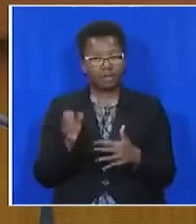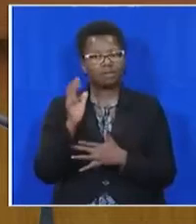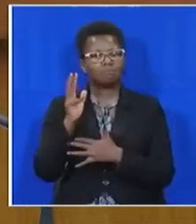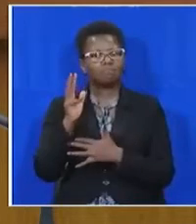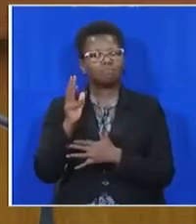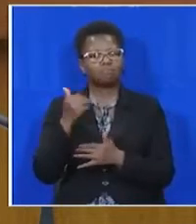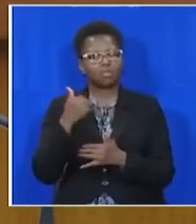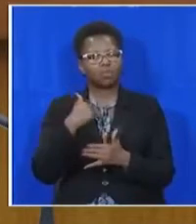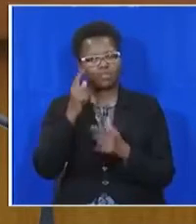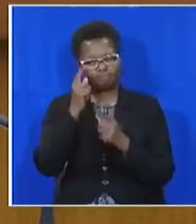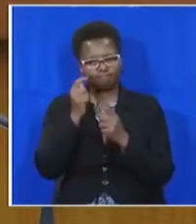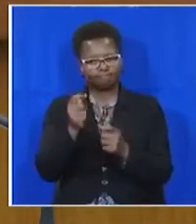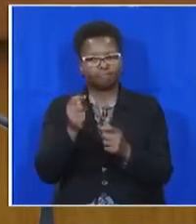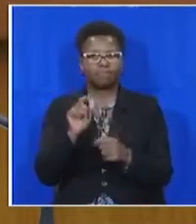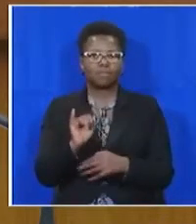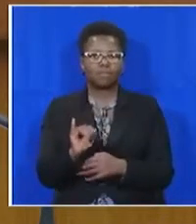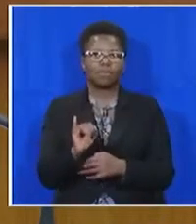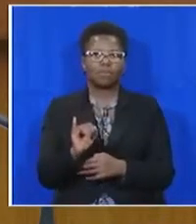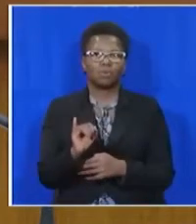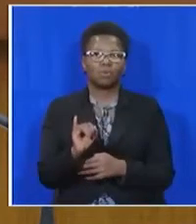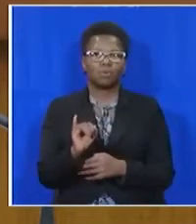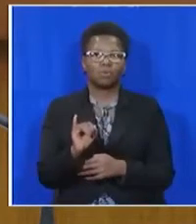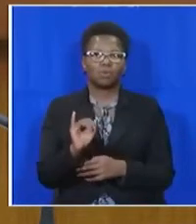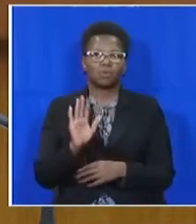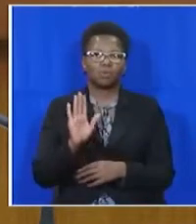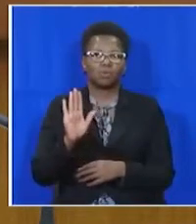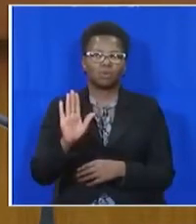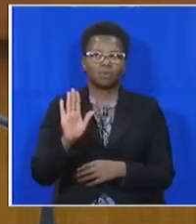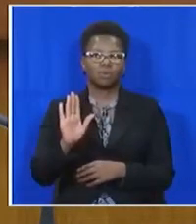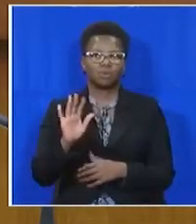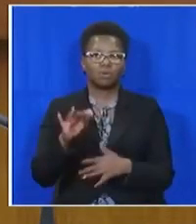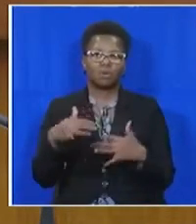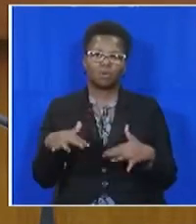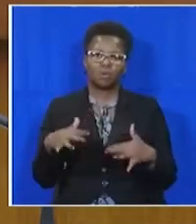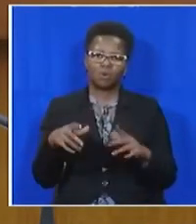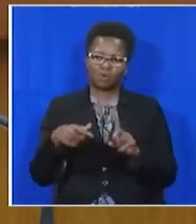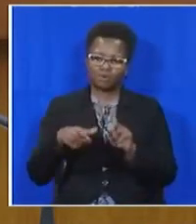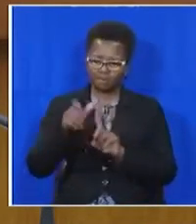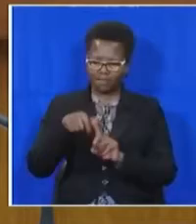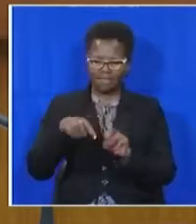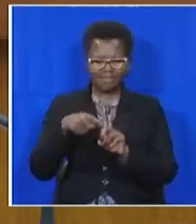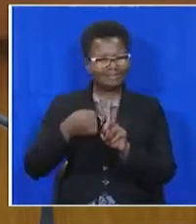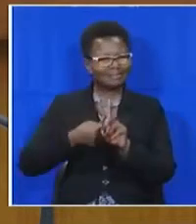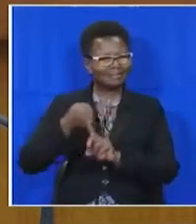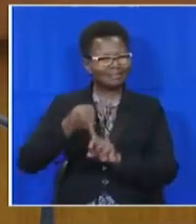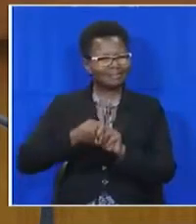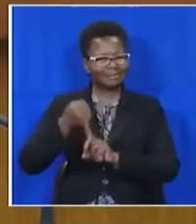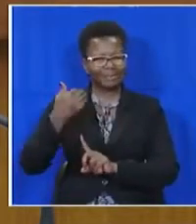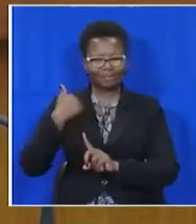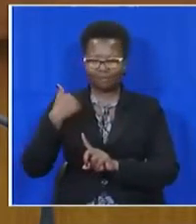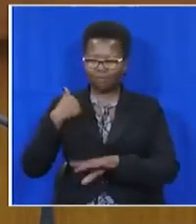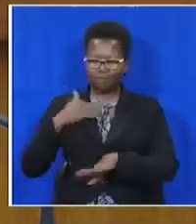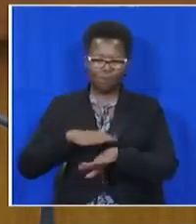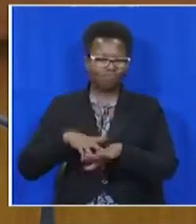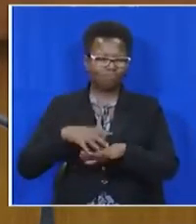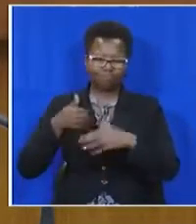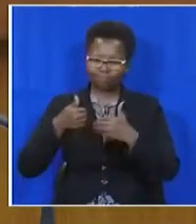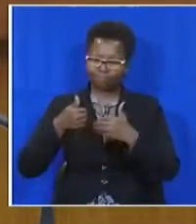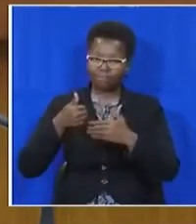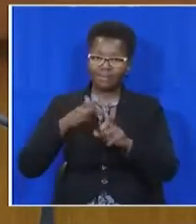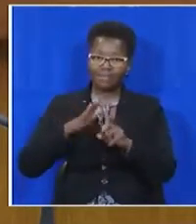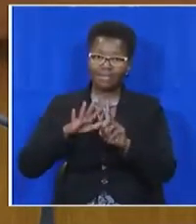tribute, as a tribute to the distinguished revolutionary zeal and fighting spirit of